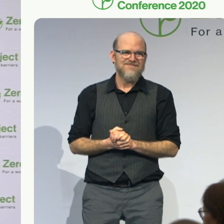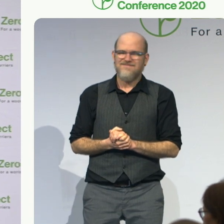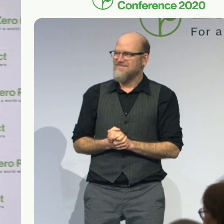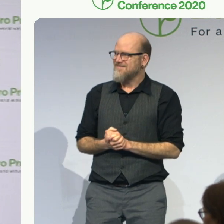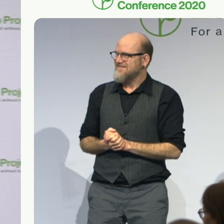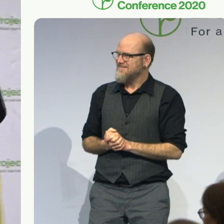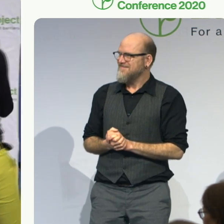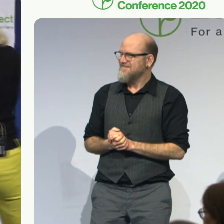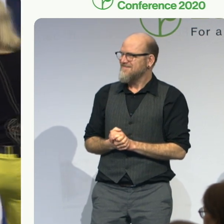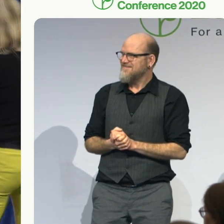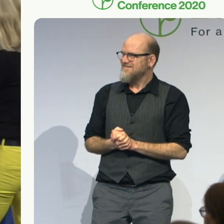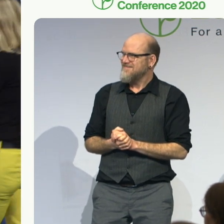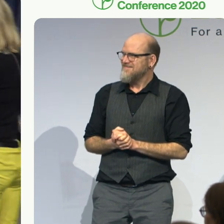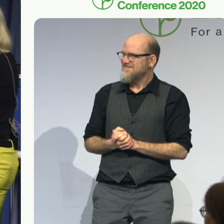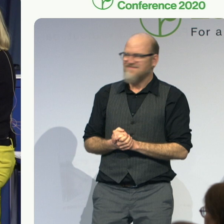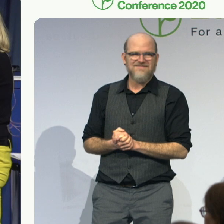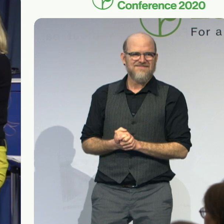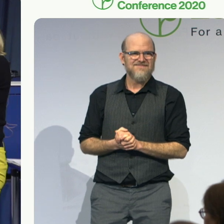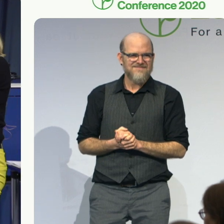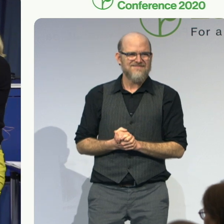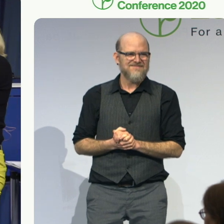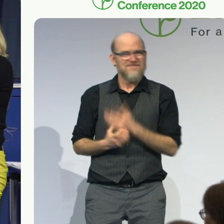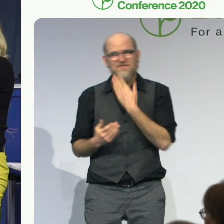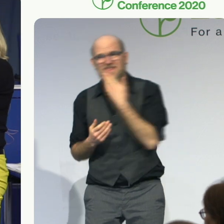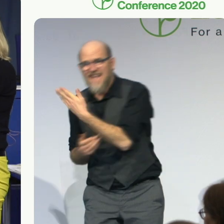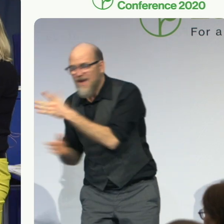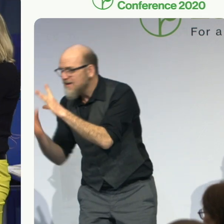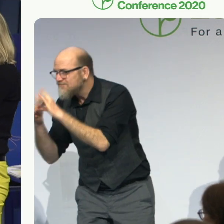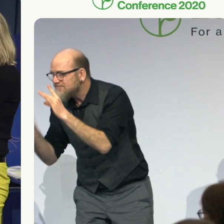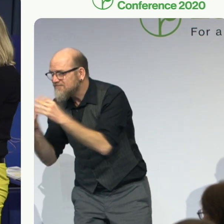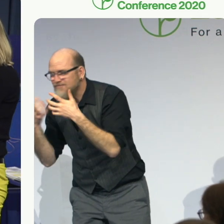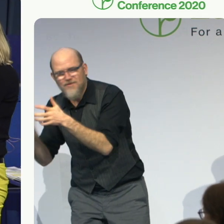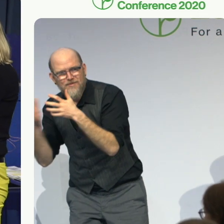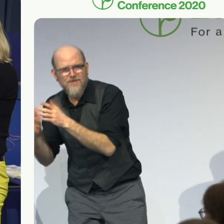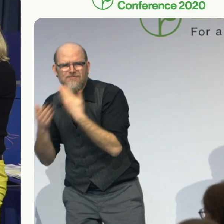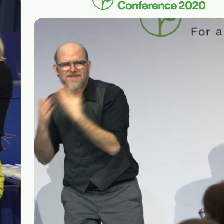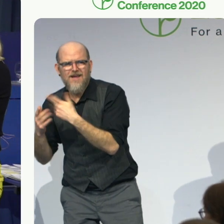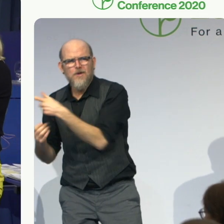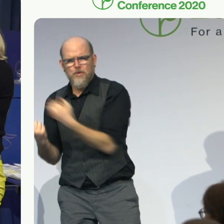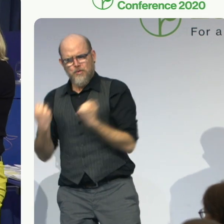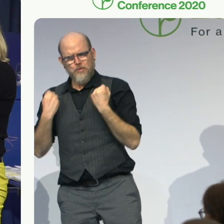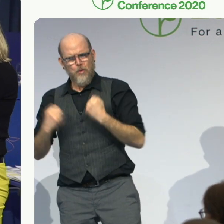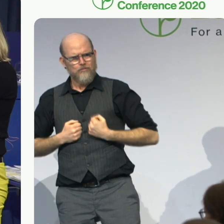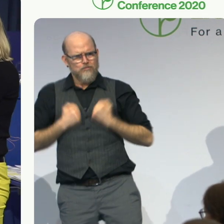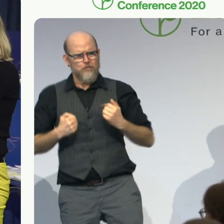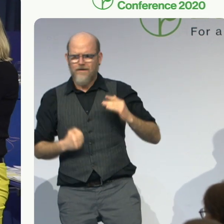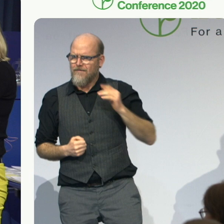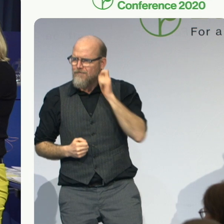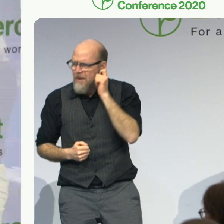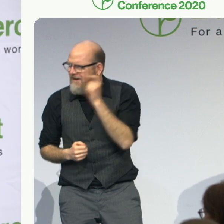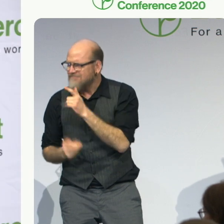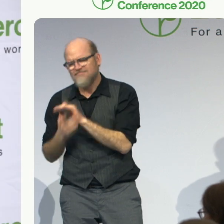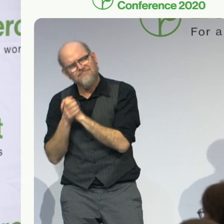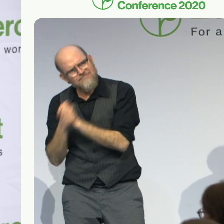Thank you for sharing your stories. You are such a strong woman. Bless you. I adore what you are doing. Thank you so much. Thank